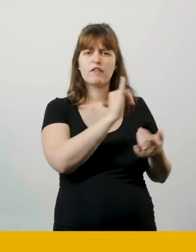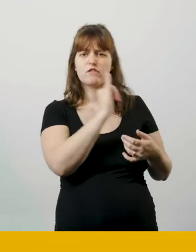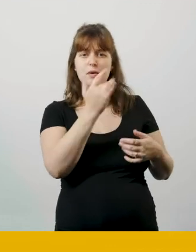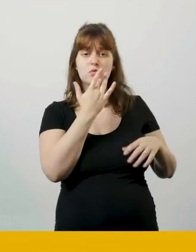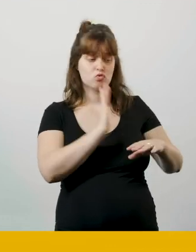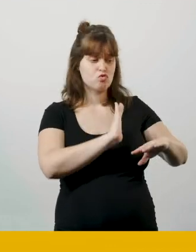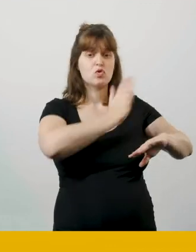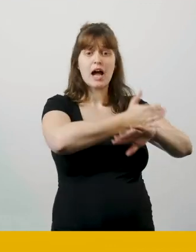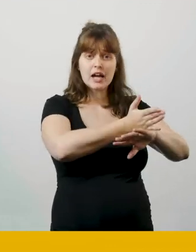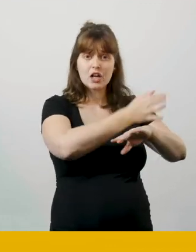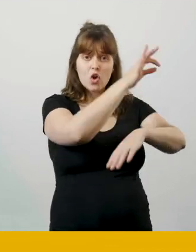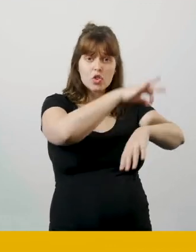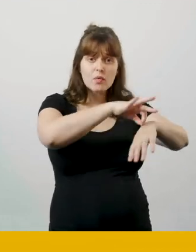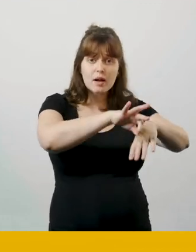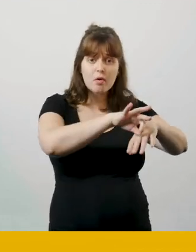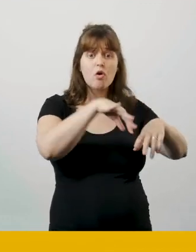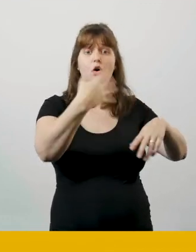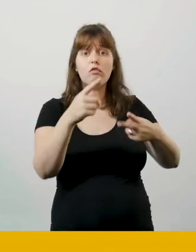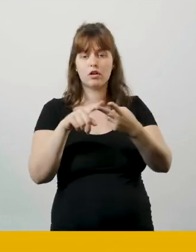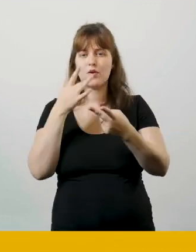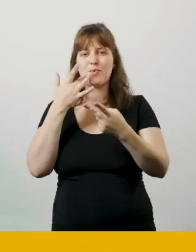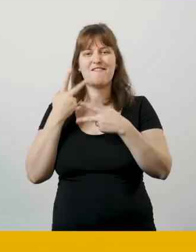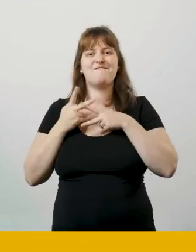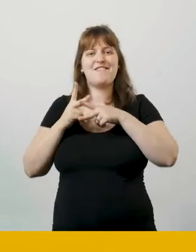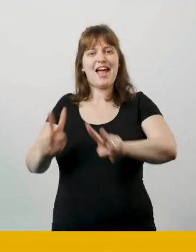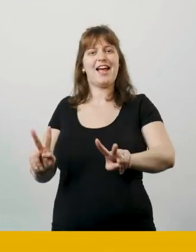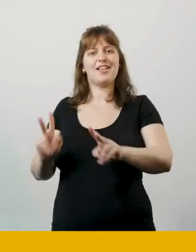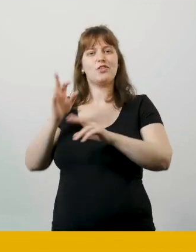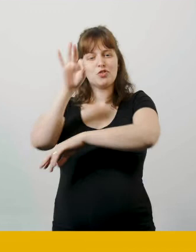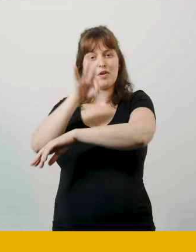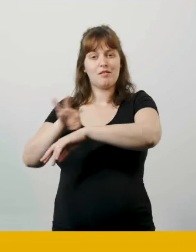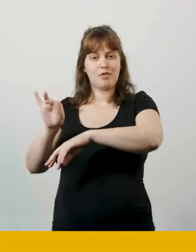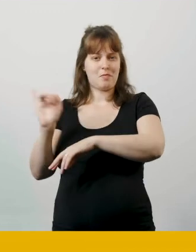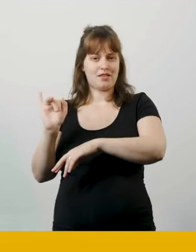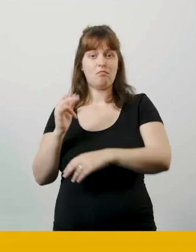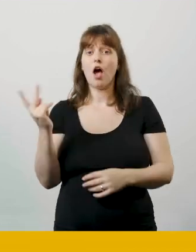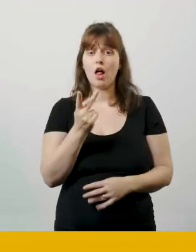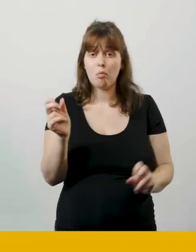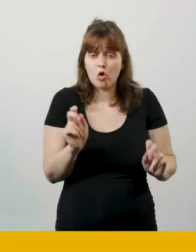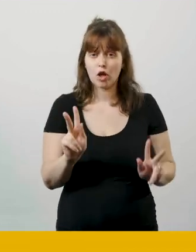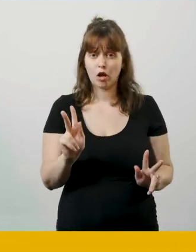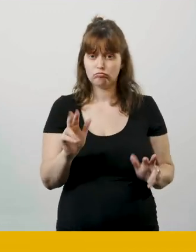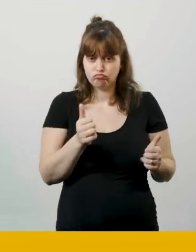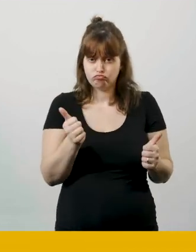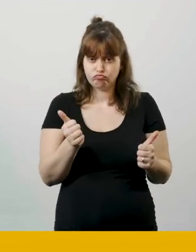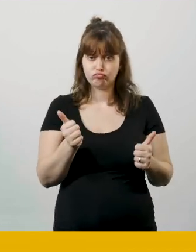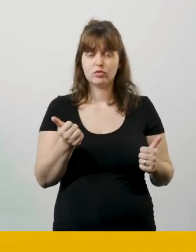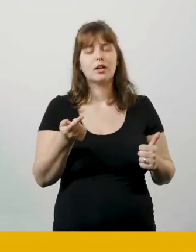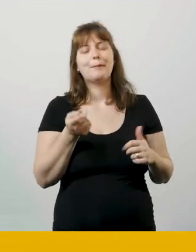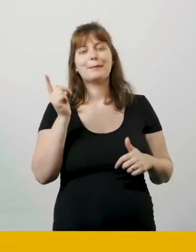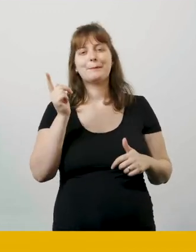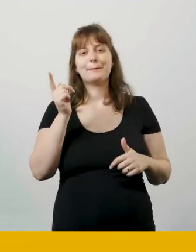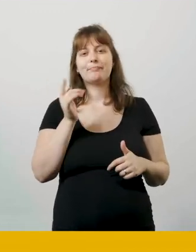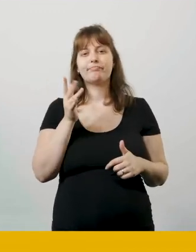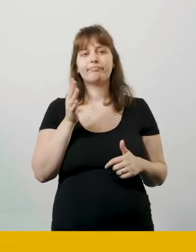Are you designing access or are you designing freedom? Both are okay, both are fine, but